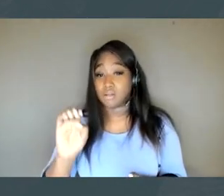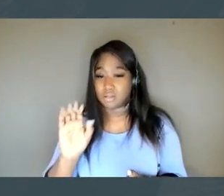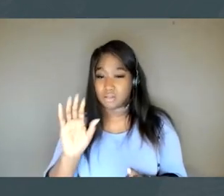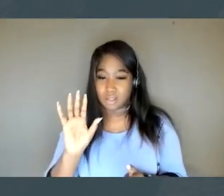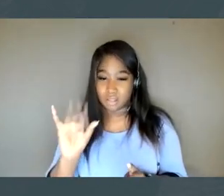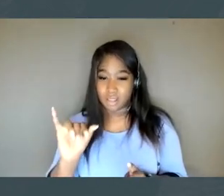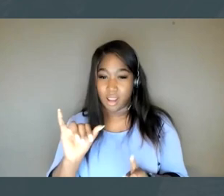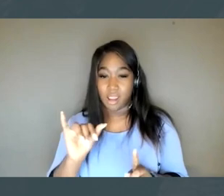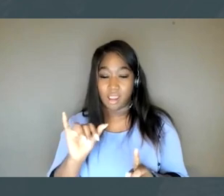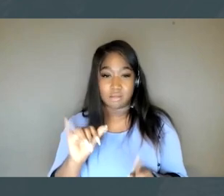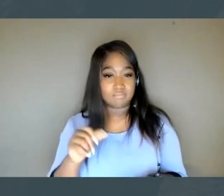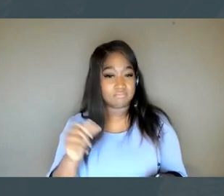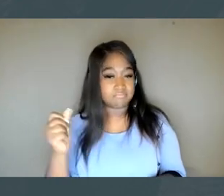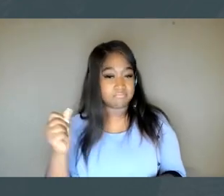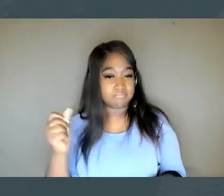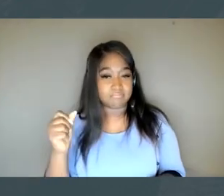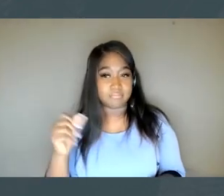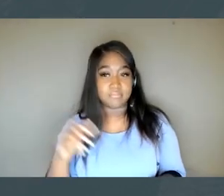Yeah.